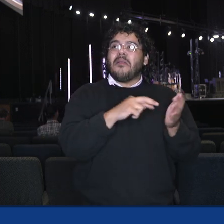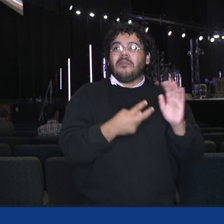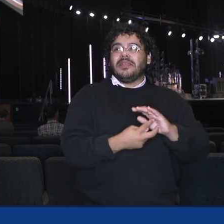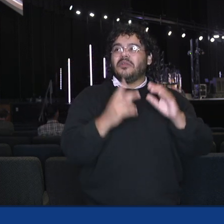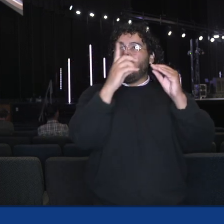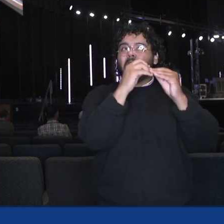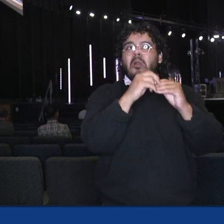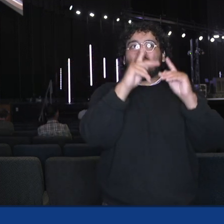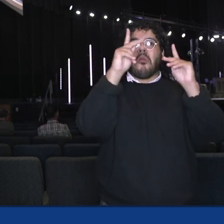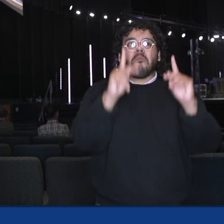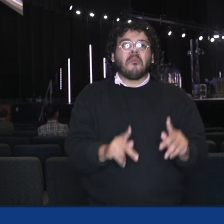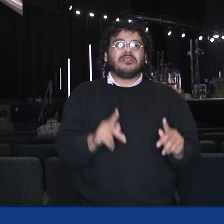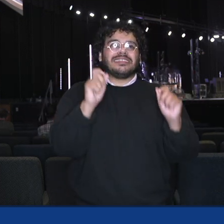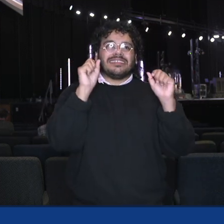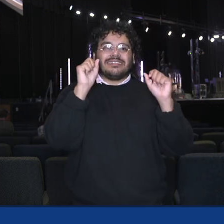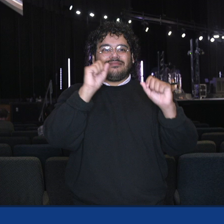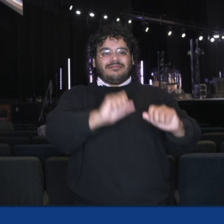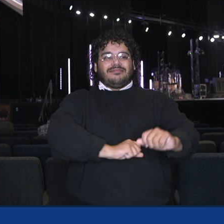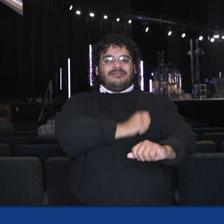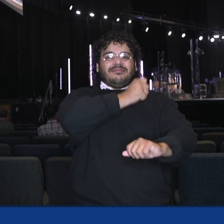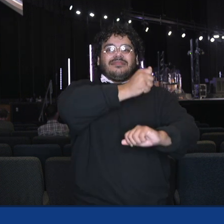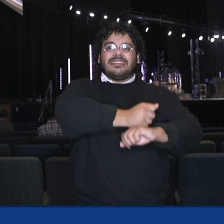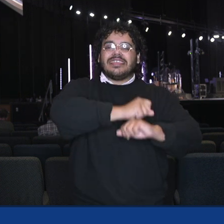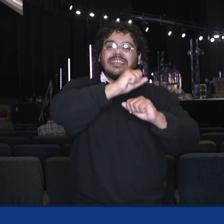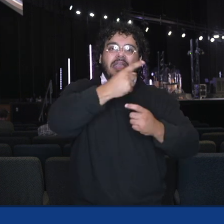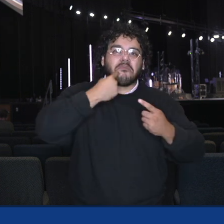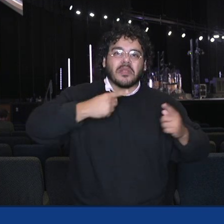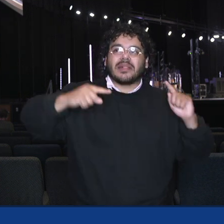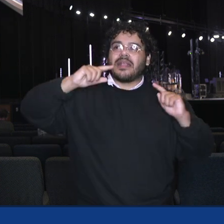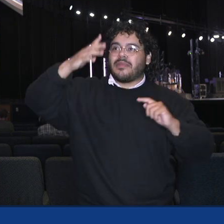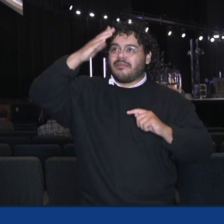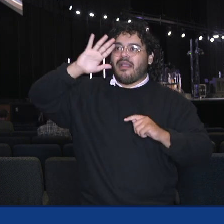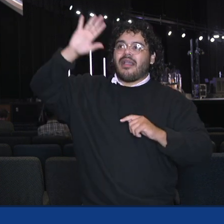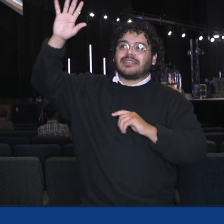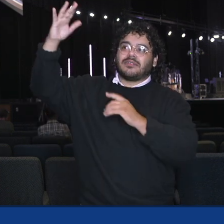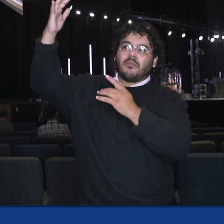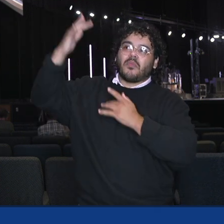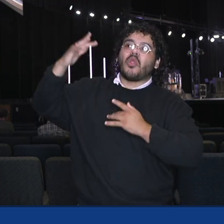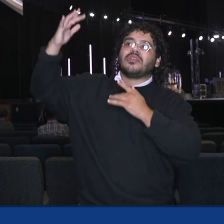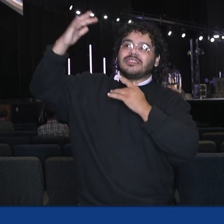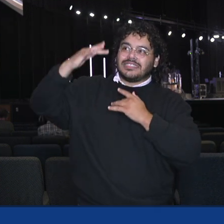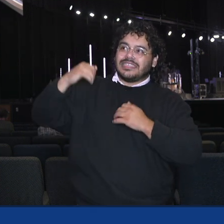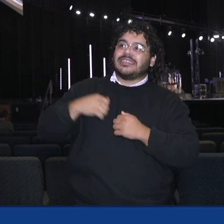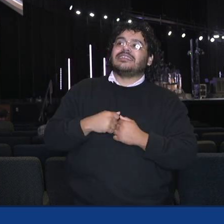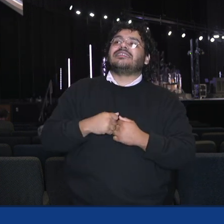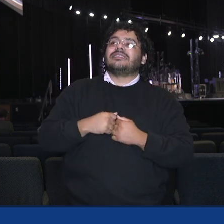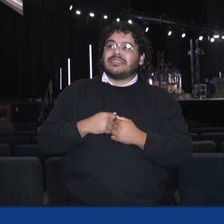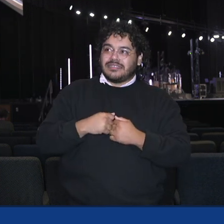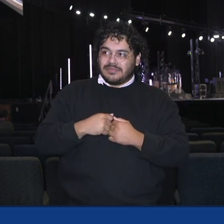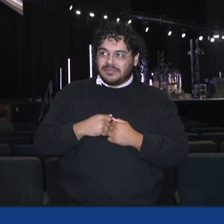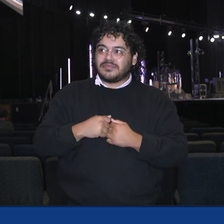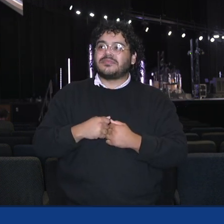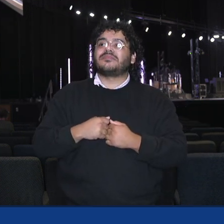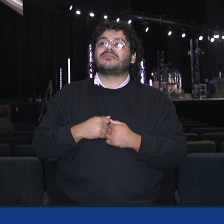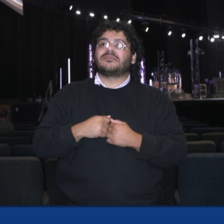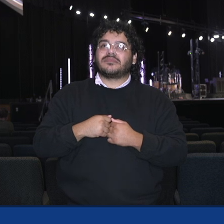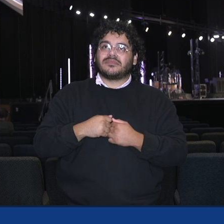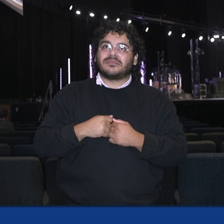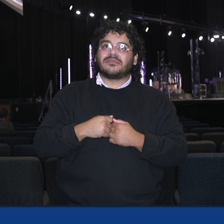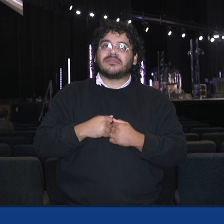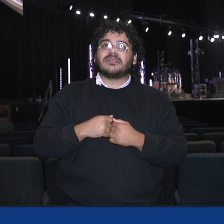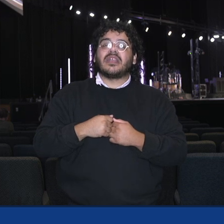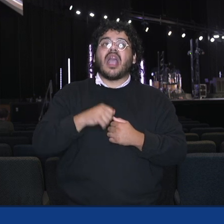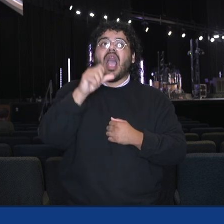of God that gets set up and that tells us, look, I have come to overcome the